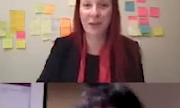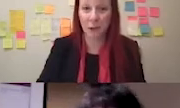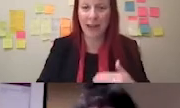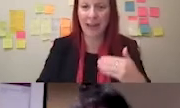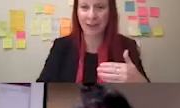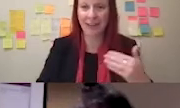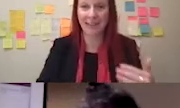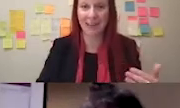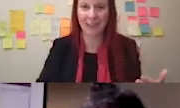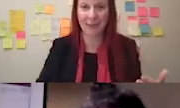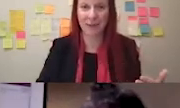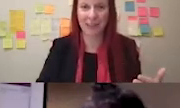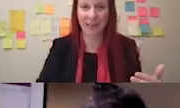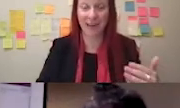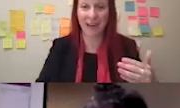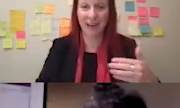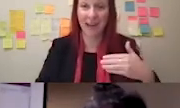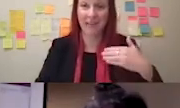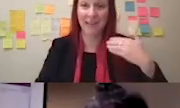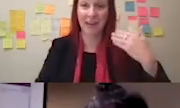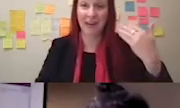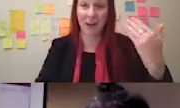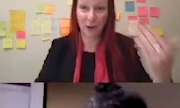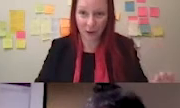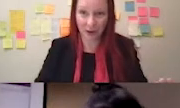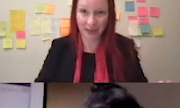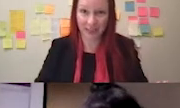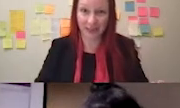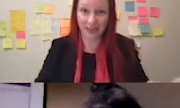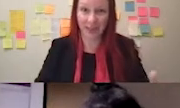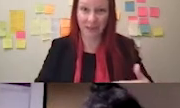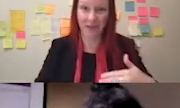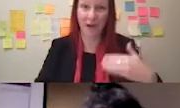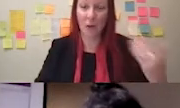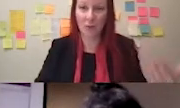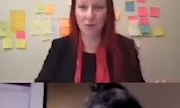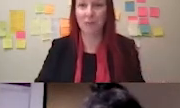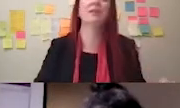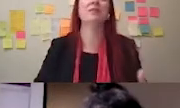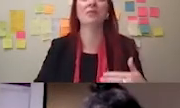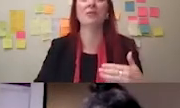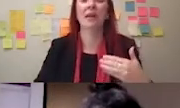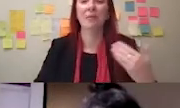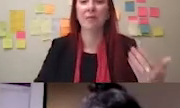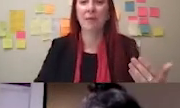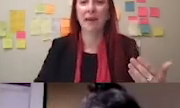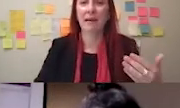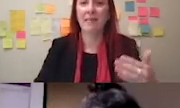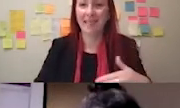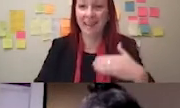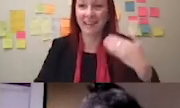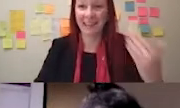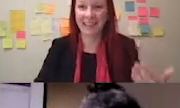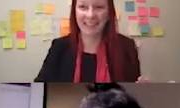Borneo, enjoying a green tea ritual together and sharing her green tea ritual, cultural ritual with